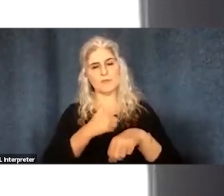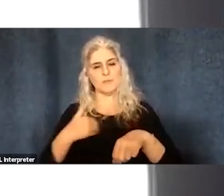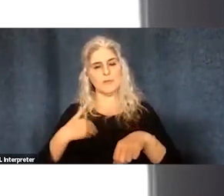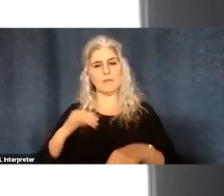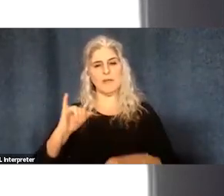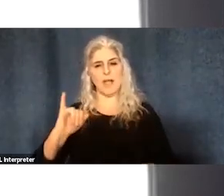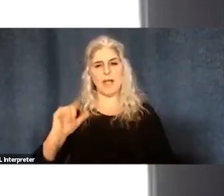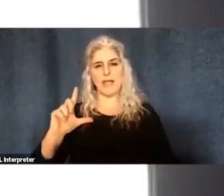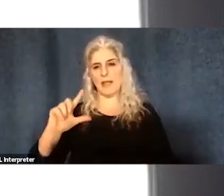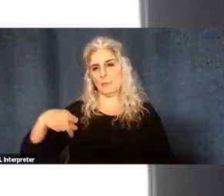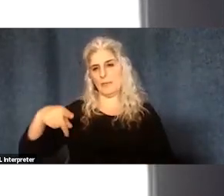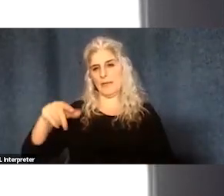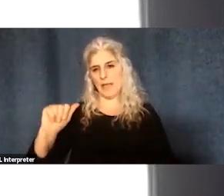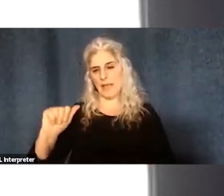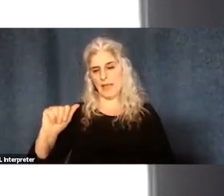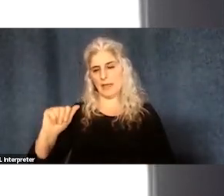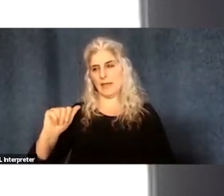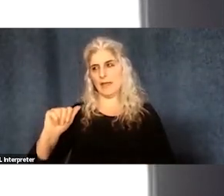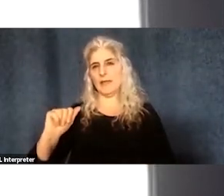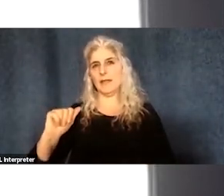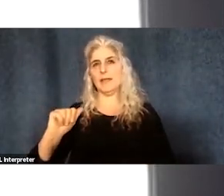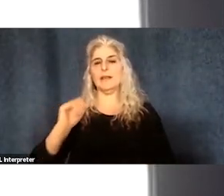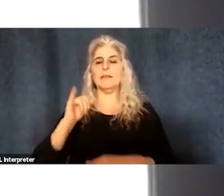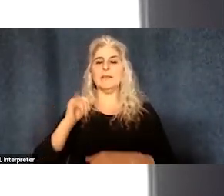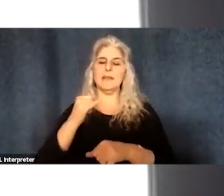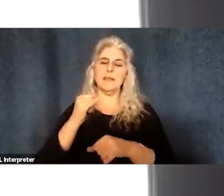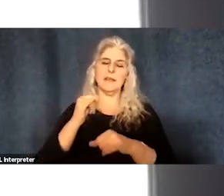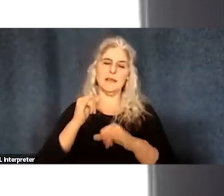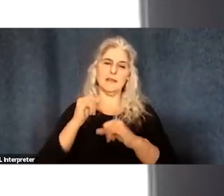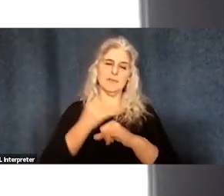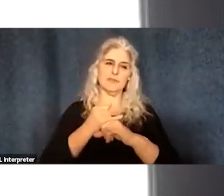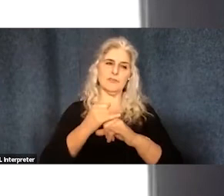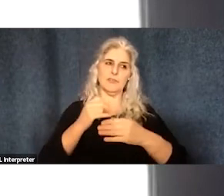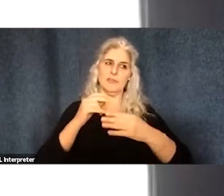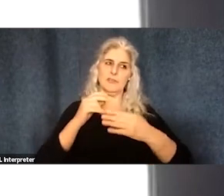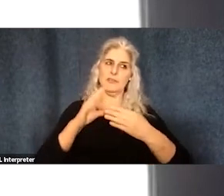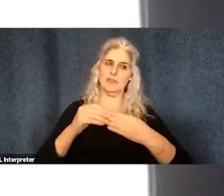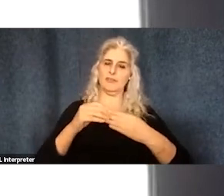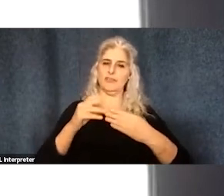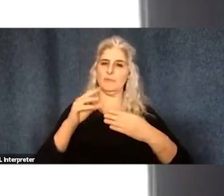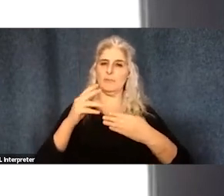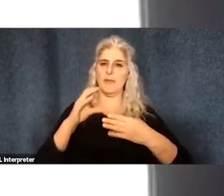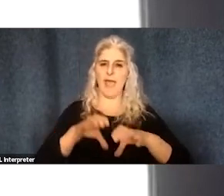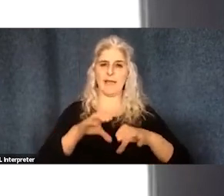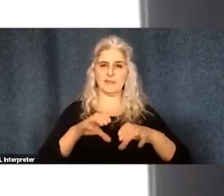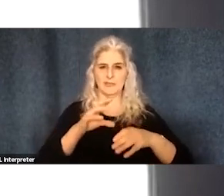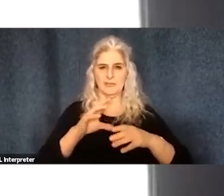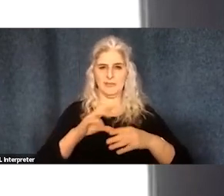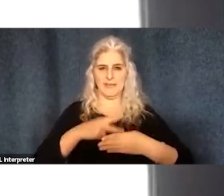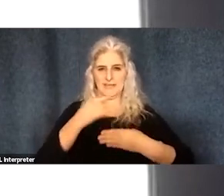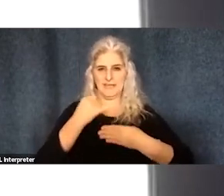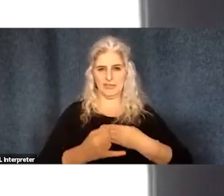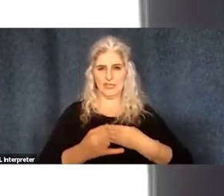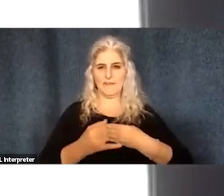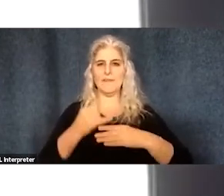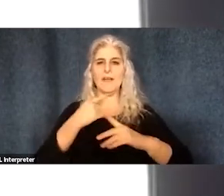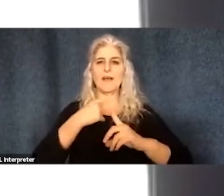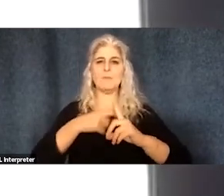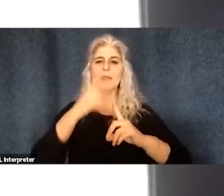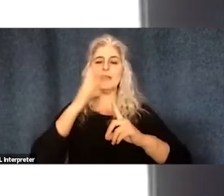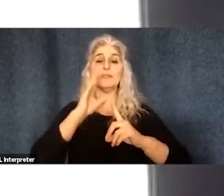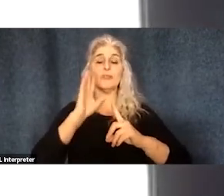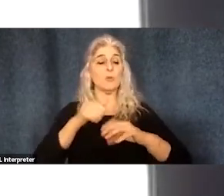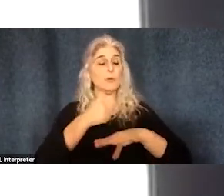ILPA, Diversity in Action Initiative. And we've also created an urgent circle